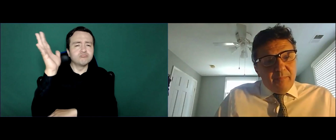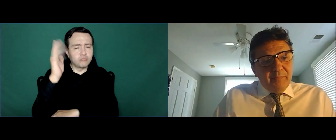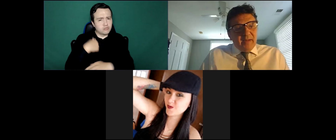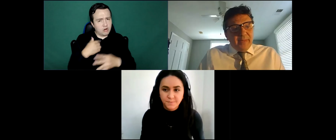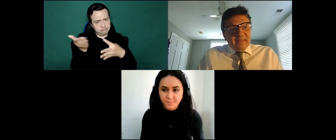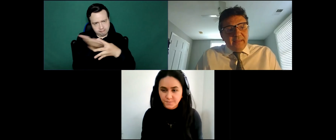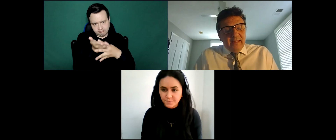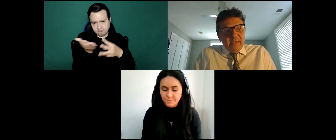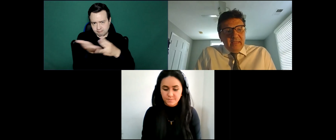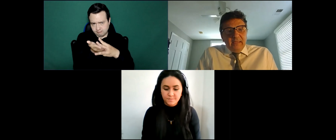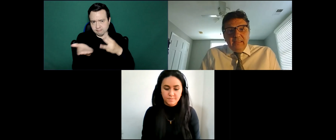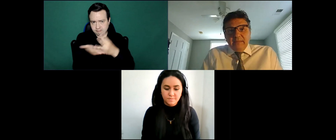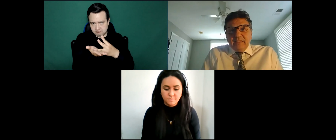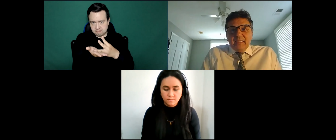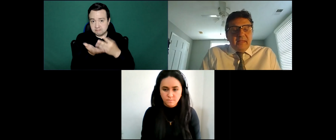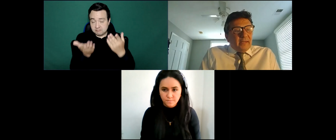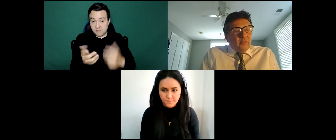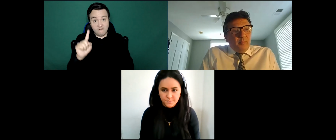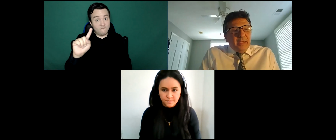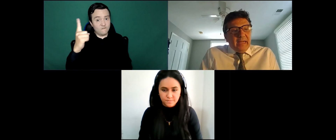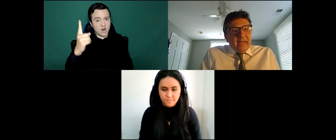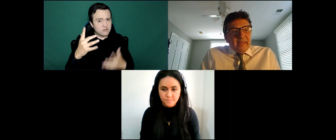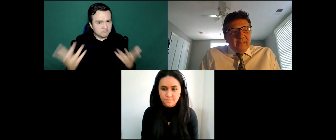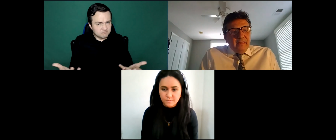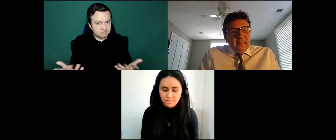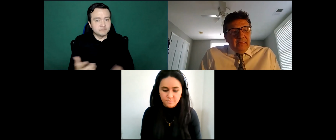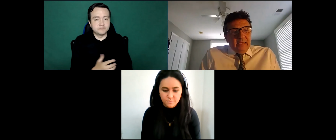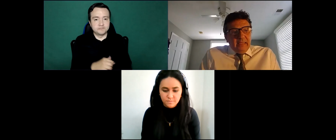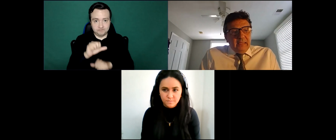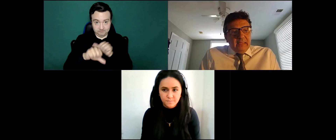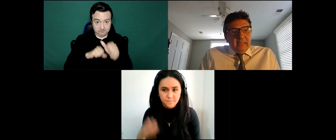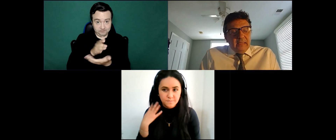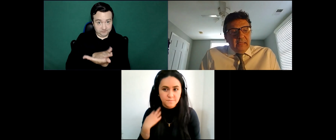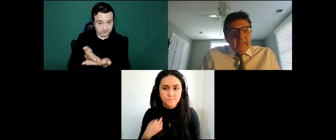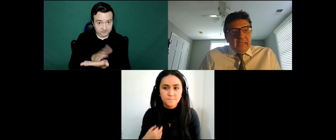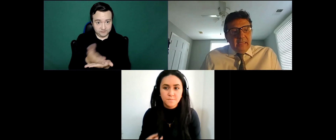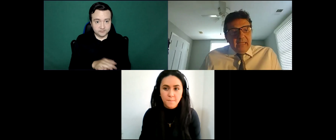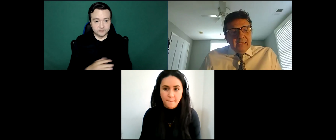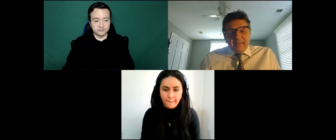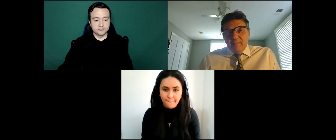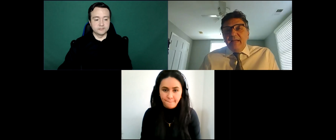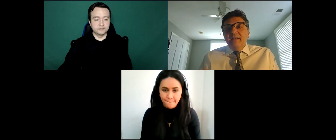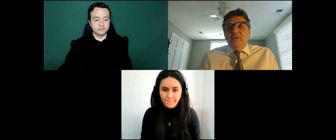going to divide them into three. The first part is to try to recover